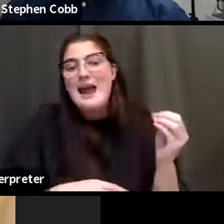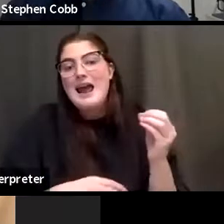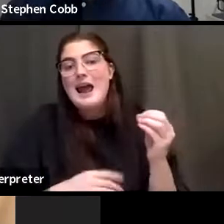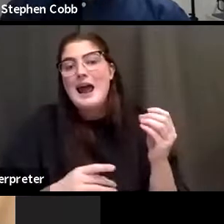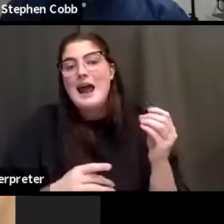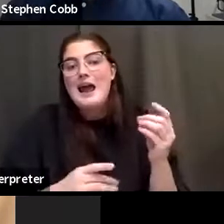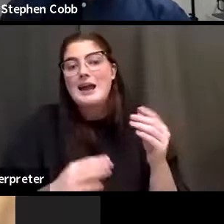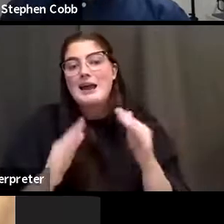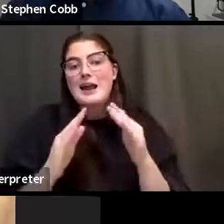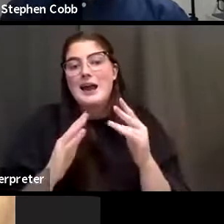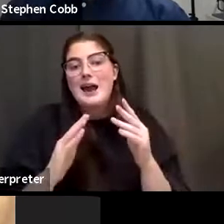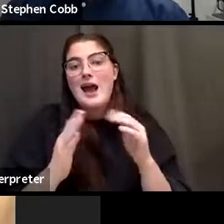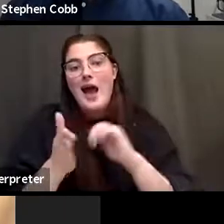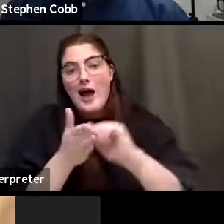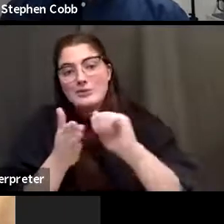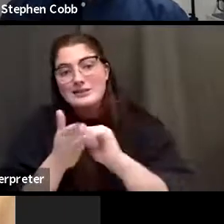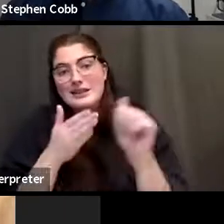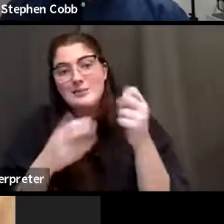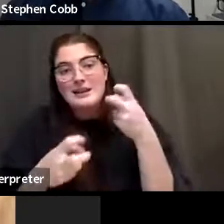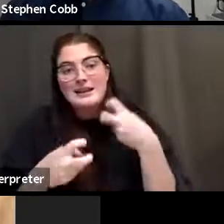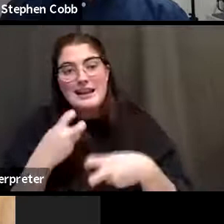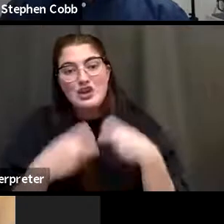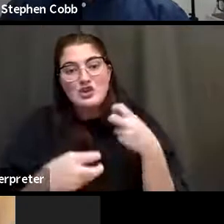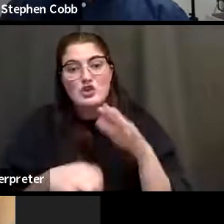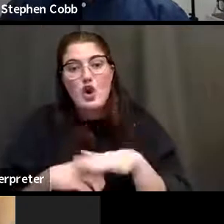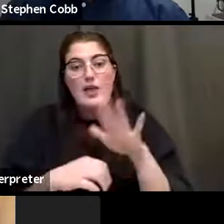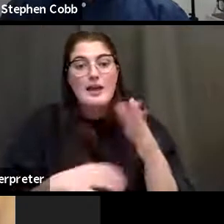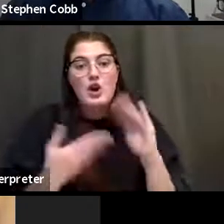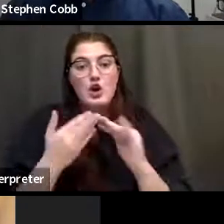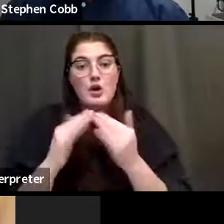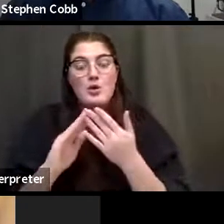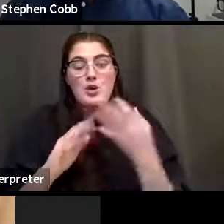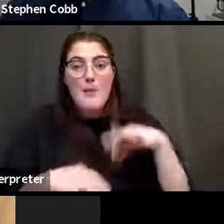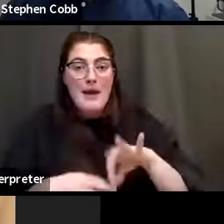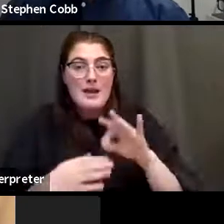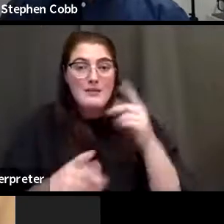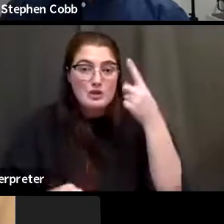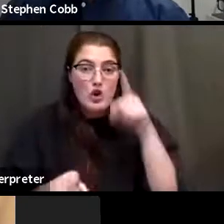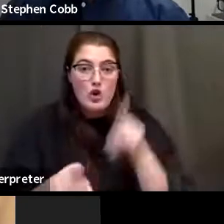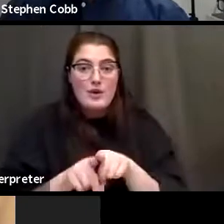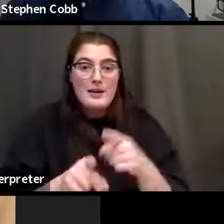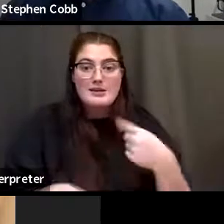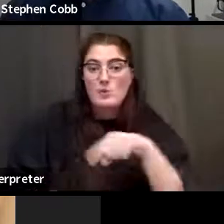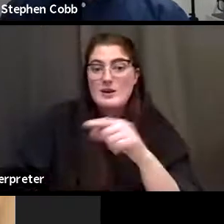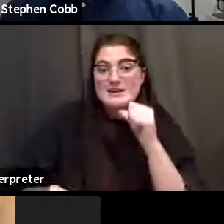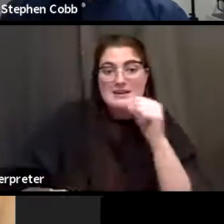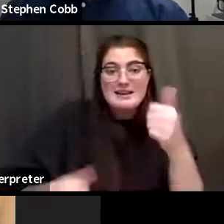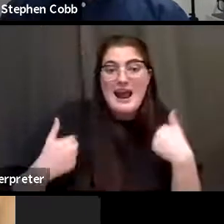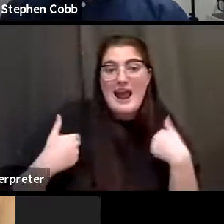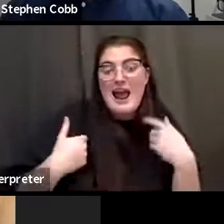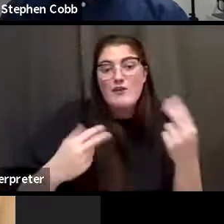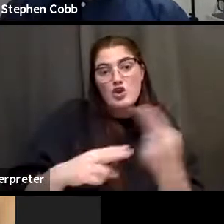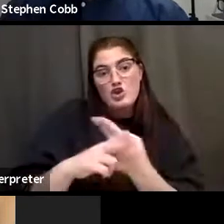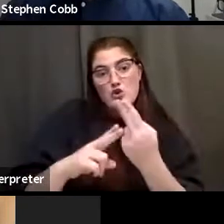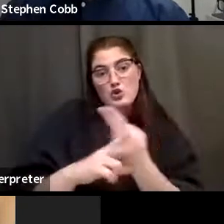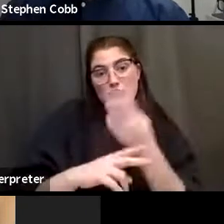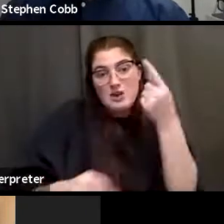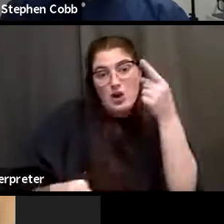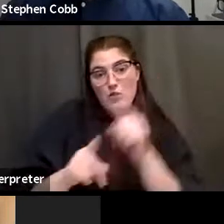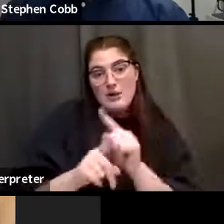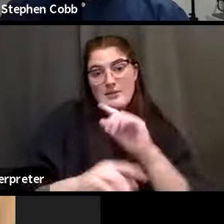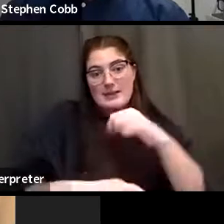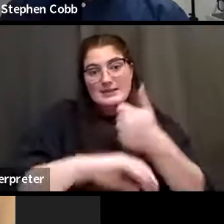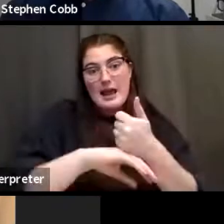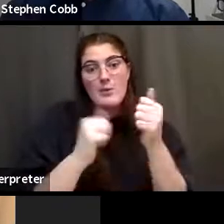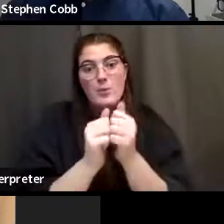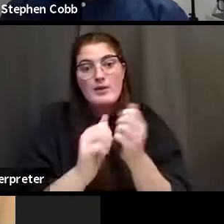a housekeeping issue on their community benefits agreement which is that we didn't have a use agreement in place with